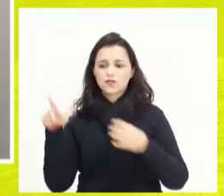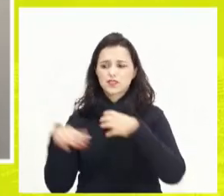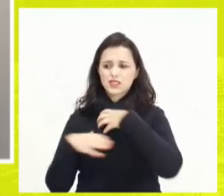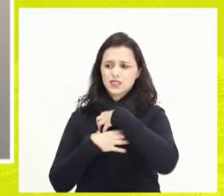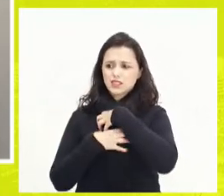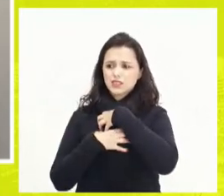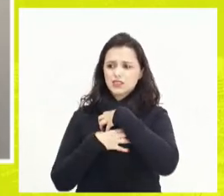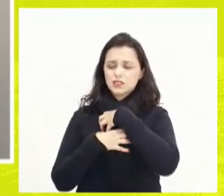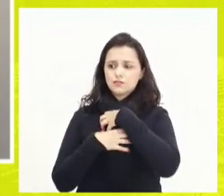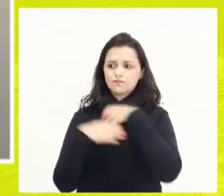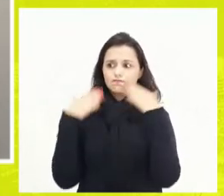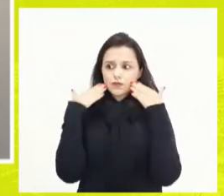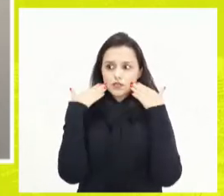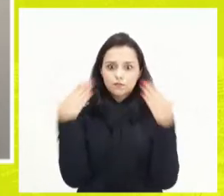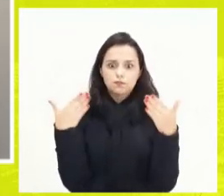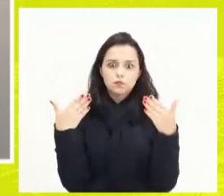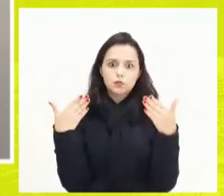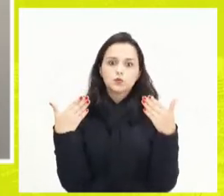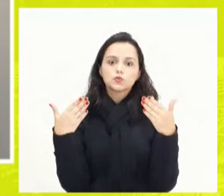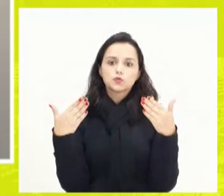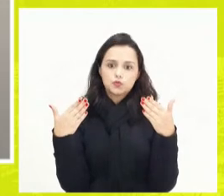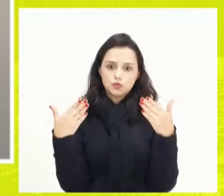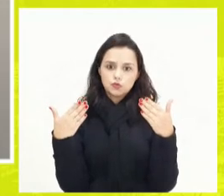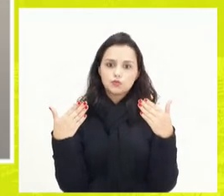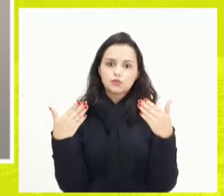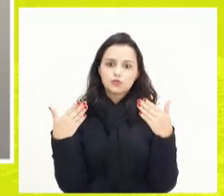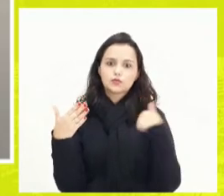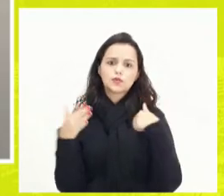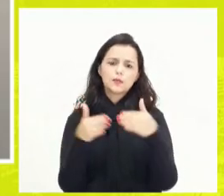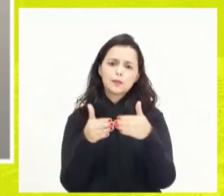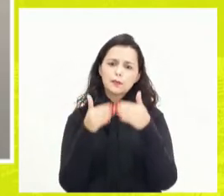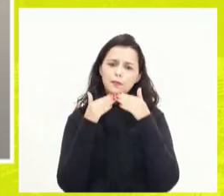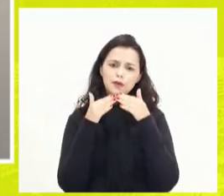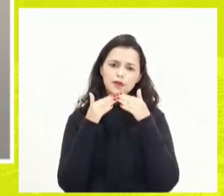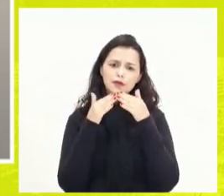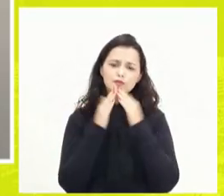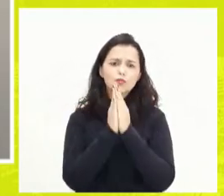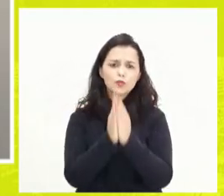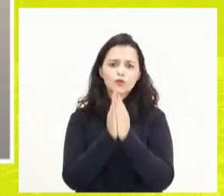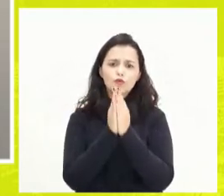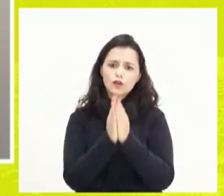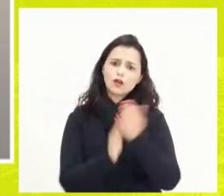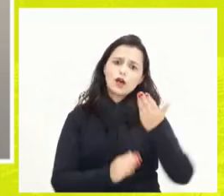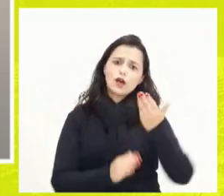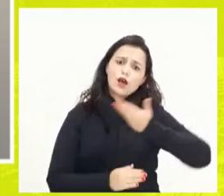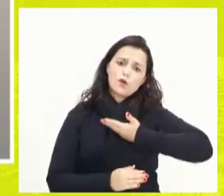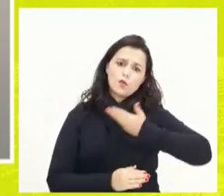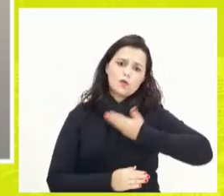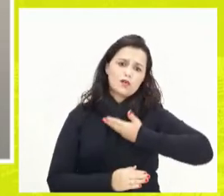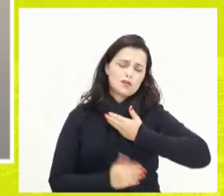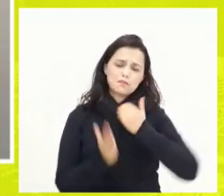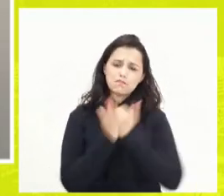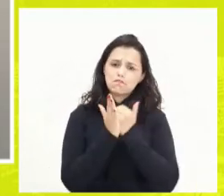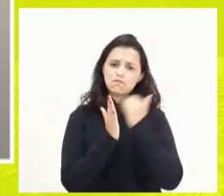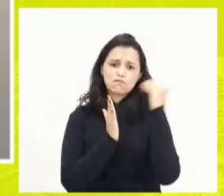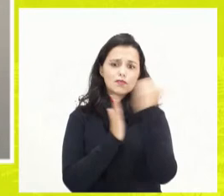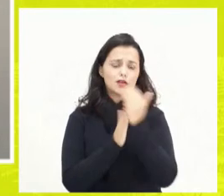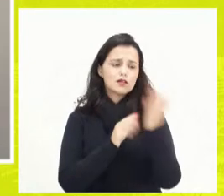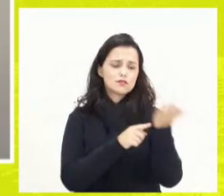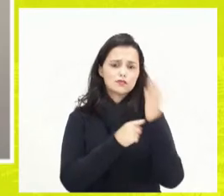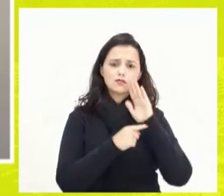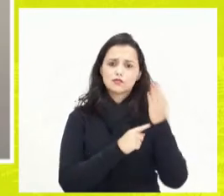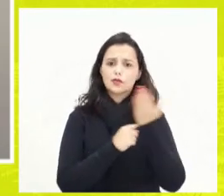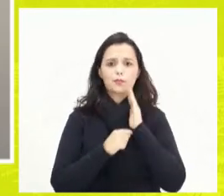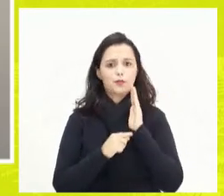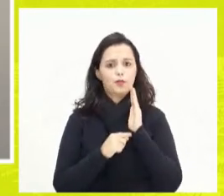they feel attacked and exposed to and another something another thing that i'd like to say that we have to